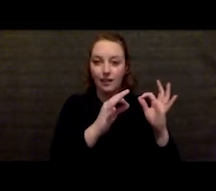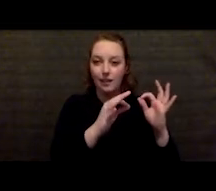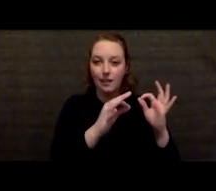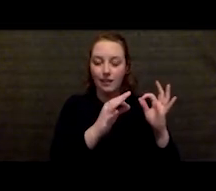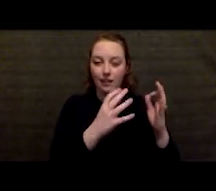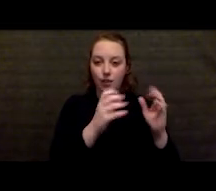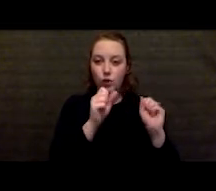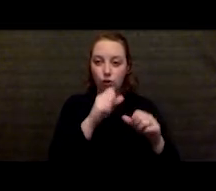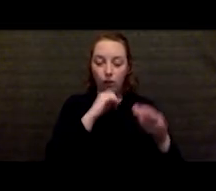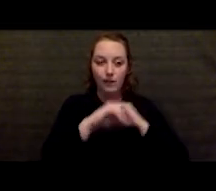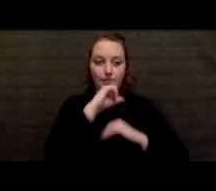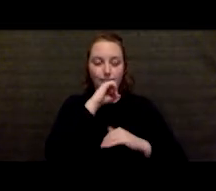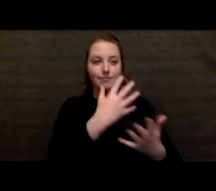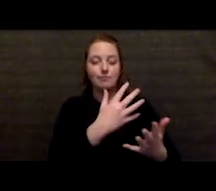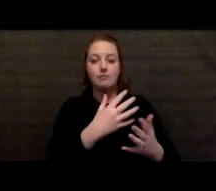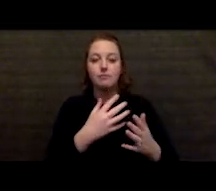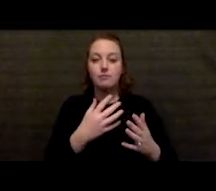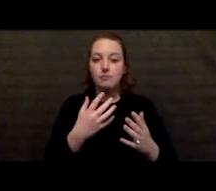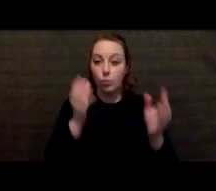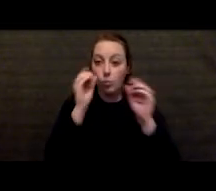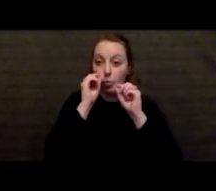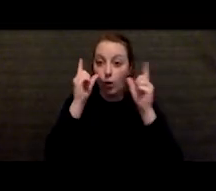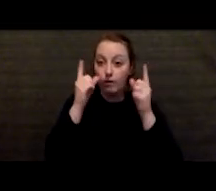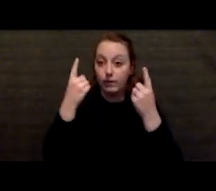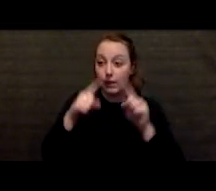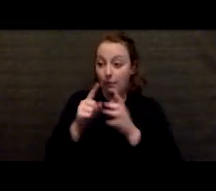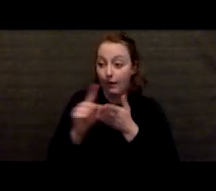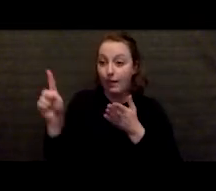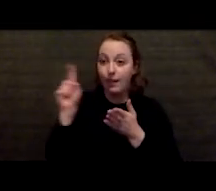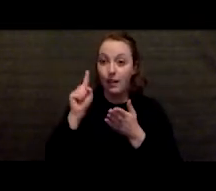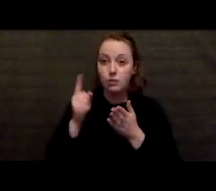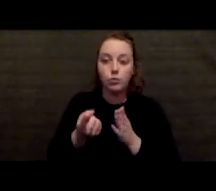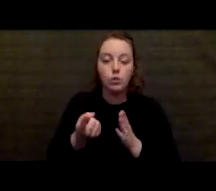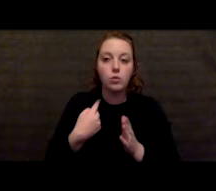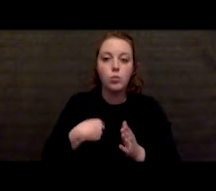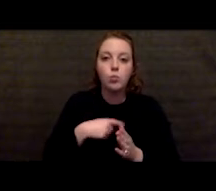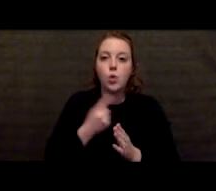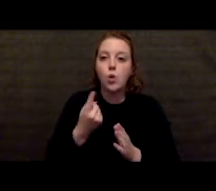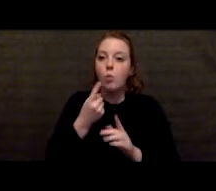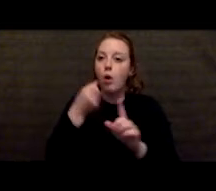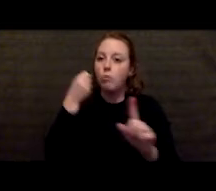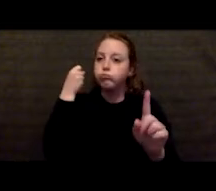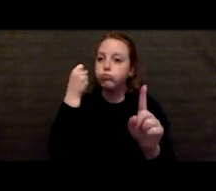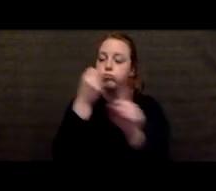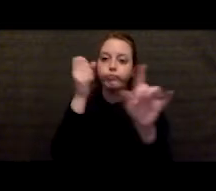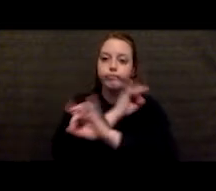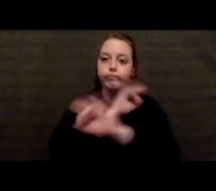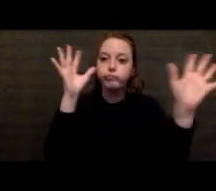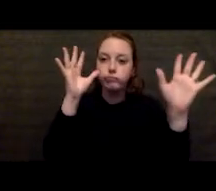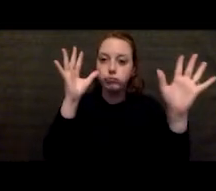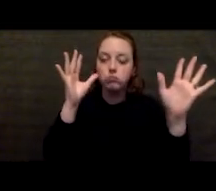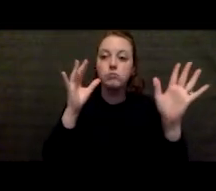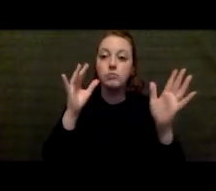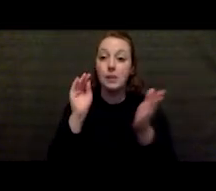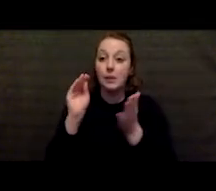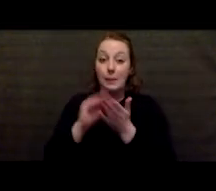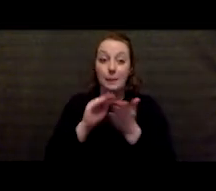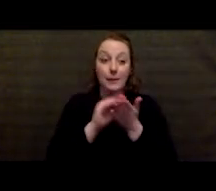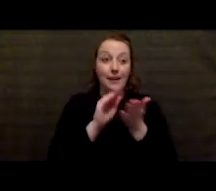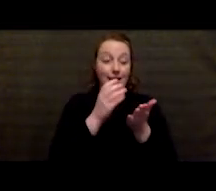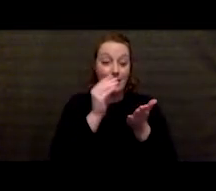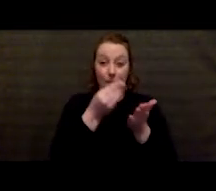one freak weather occurrence away from having to reallocate funds that were unexpected.